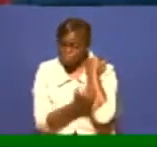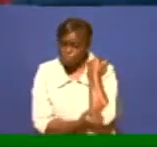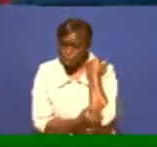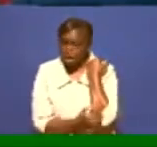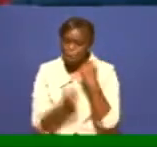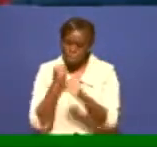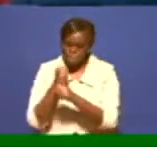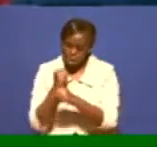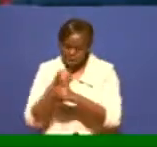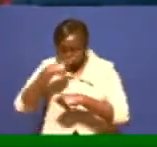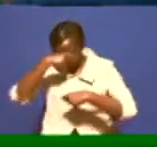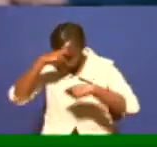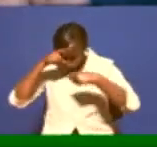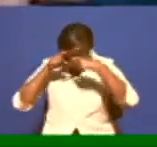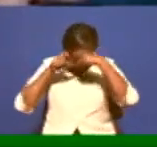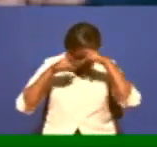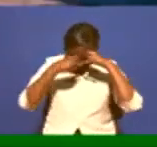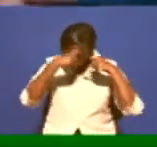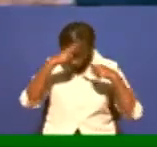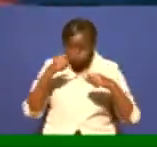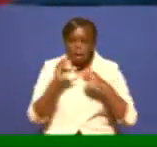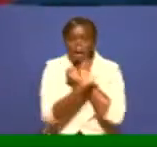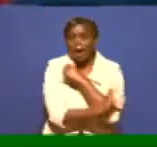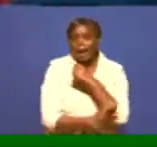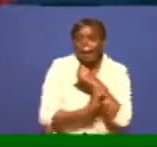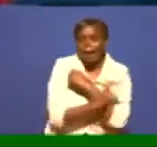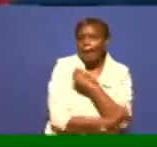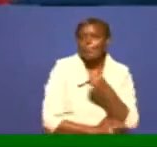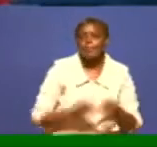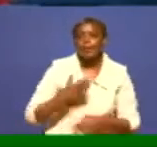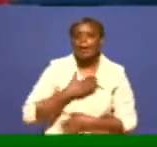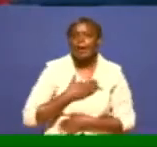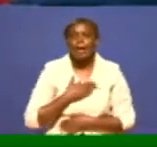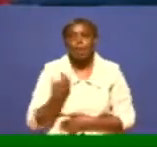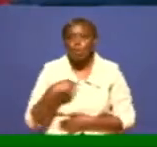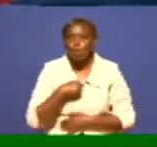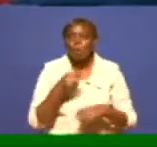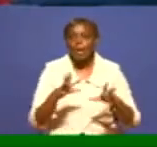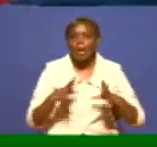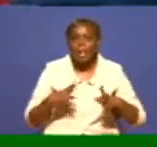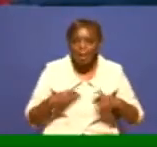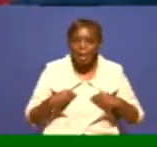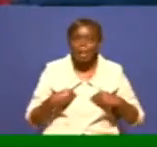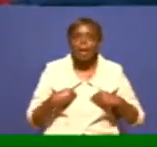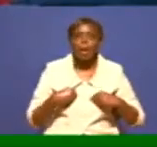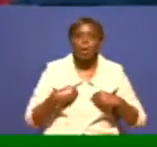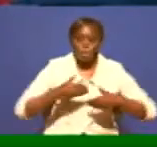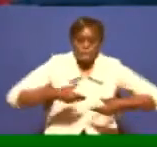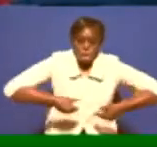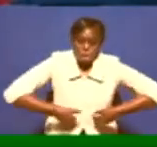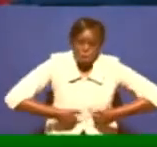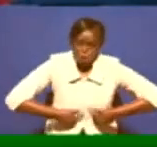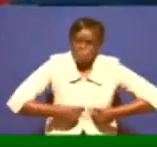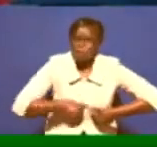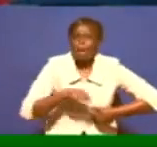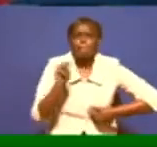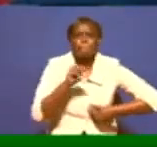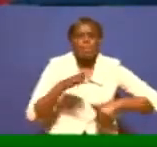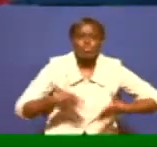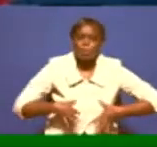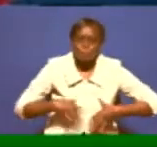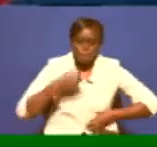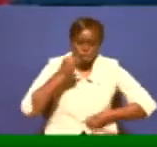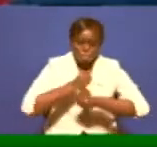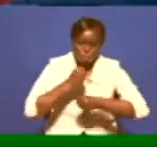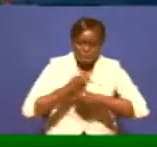for you. In this case, in our country set up, Honorable Speaker, we will allow the unemployed youth, millions of them, to work for